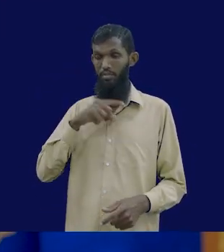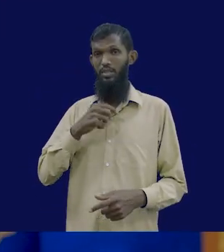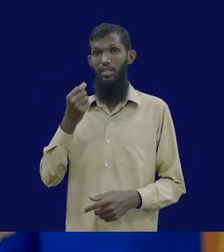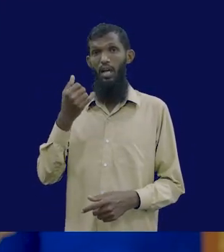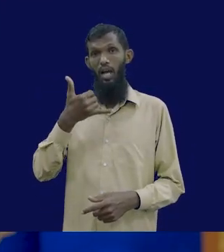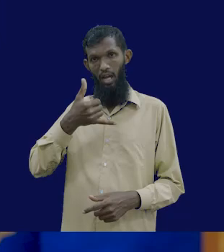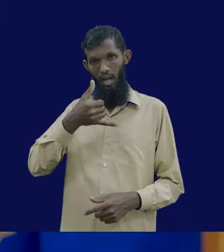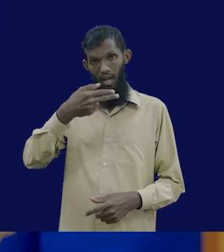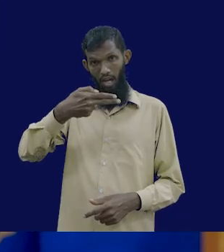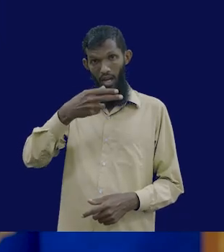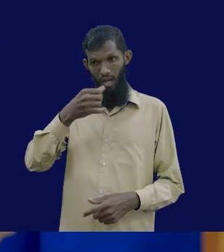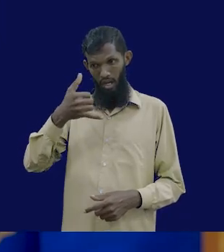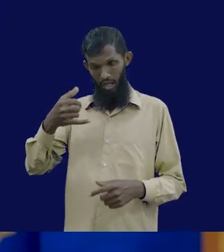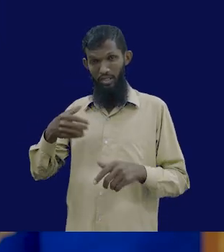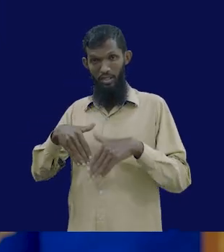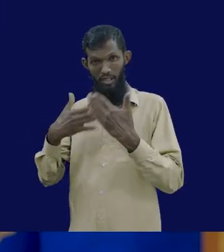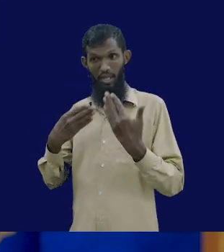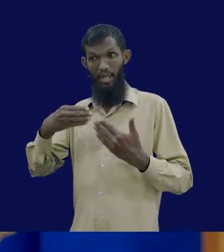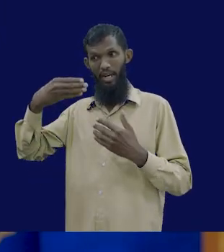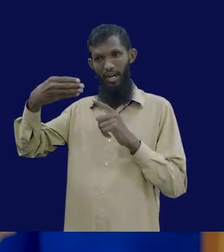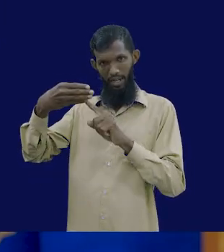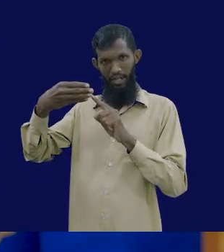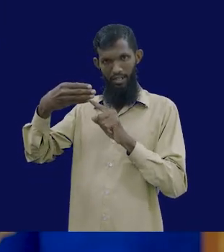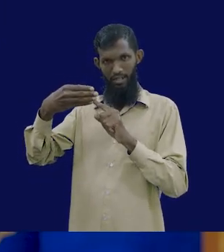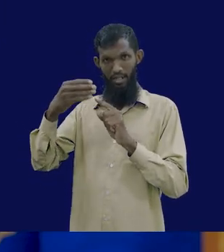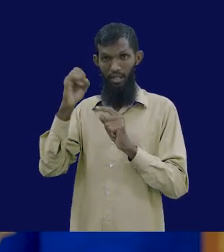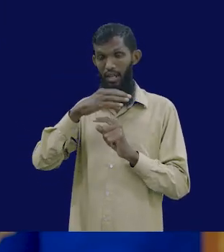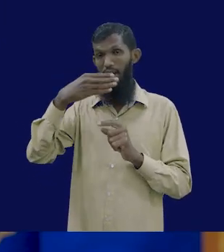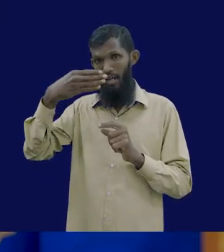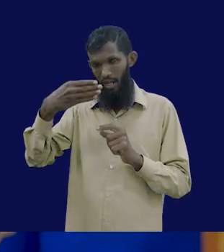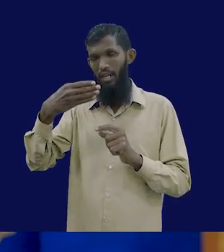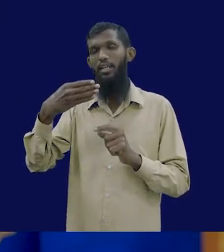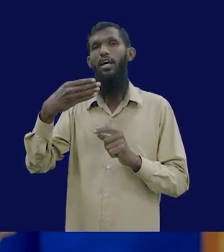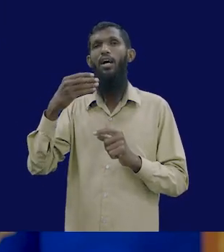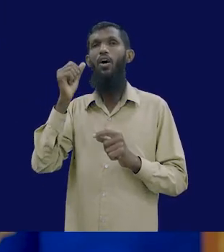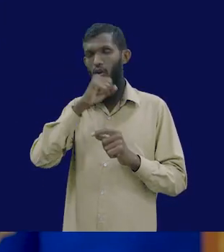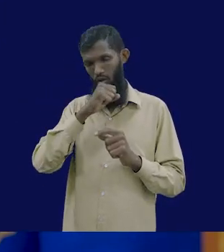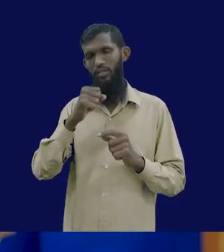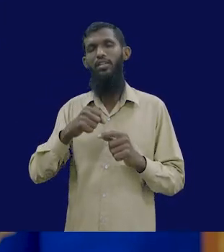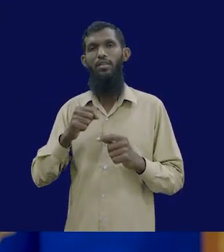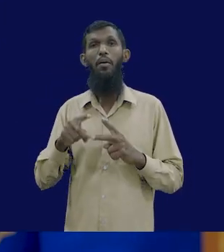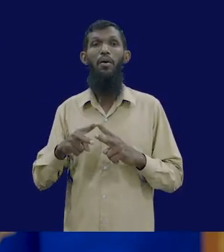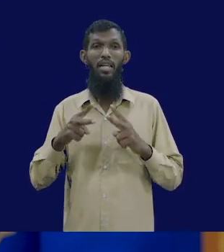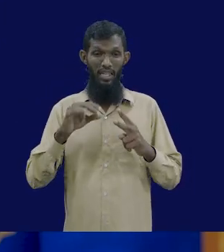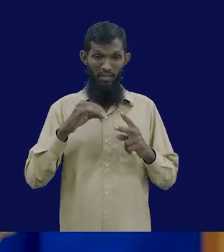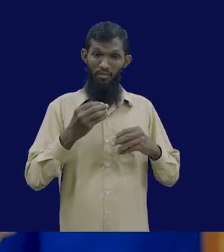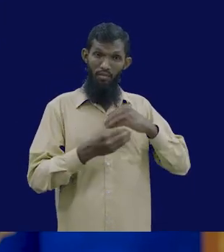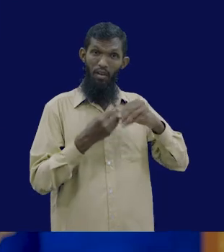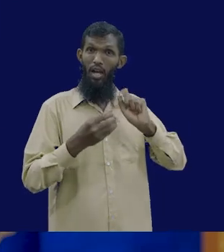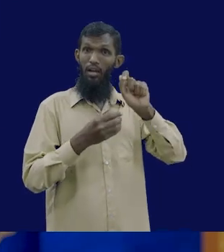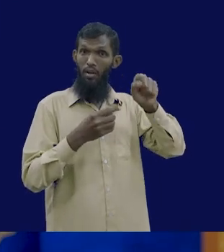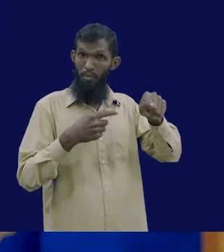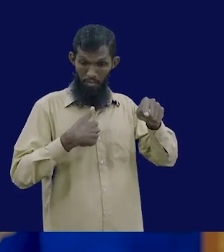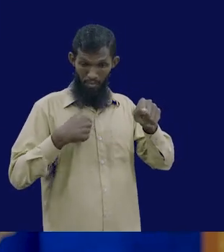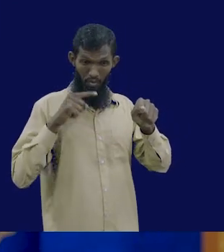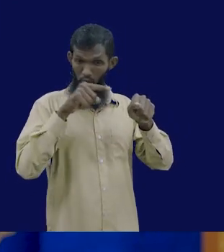Arafah for the non-pilgrims, those who are not doing Hajj, they are recommended to fast